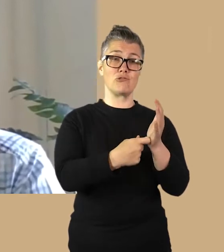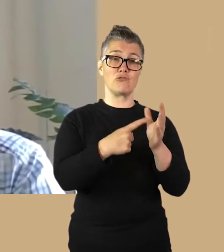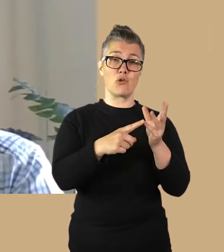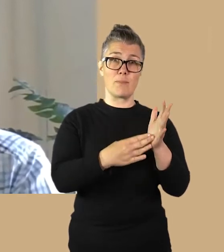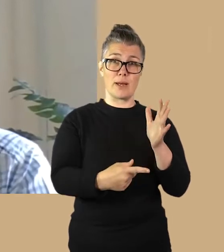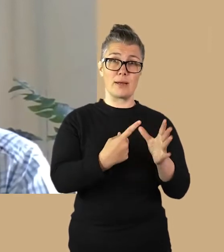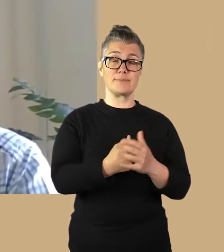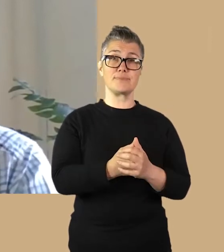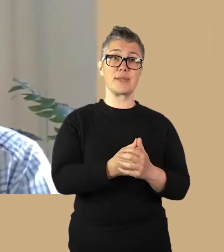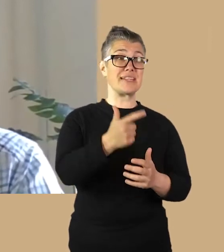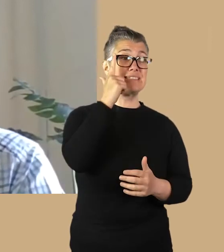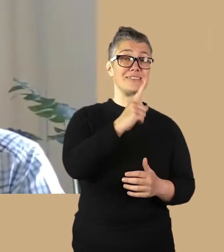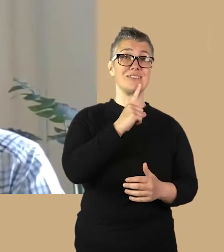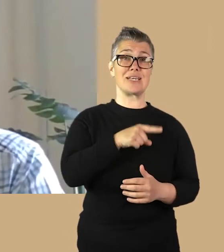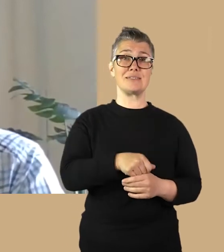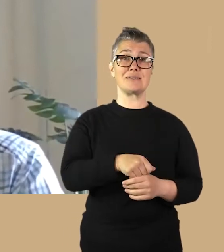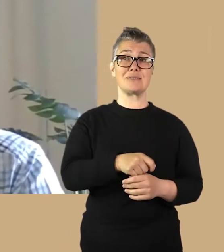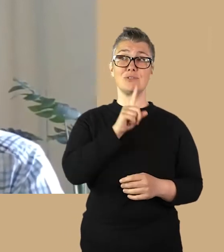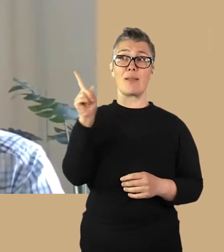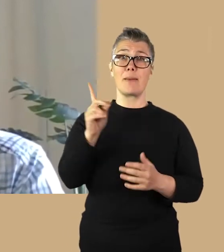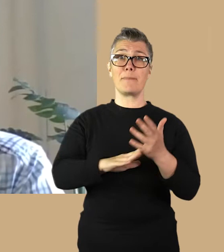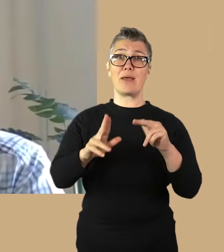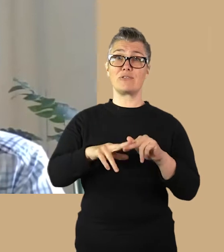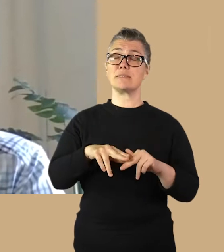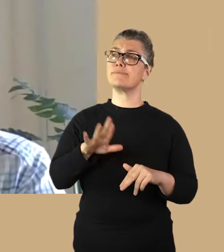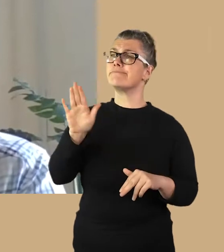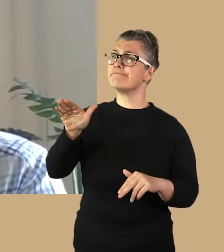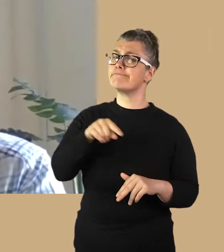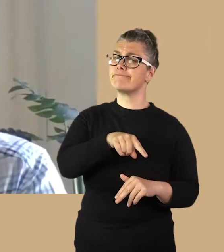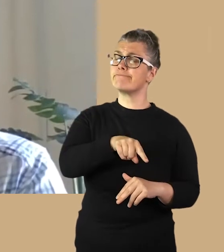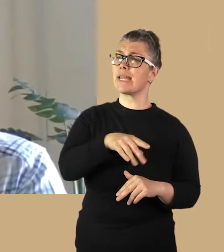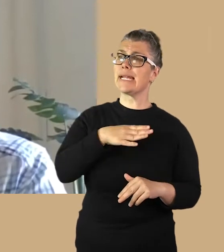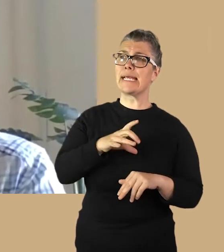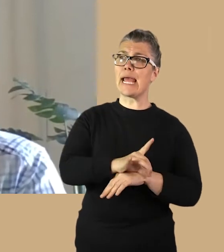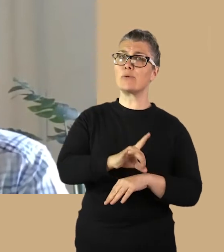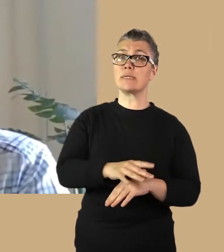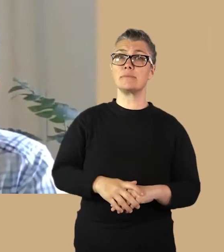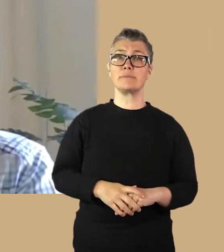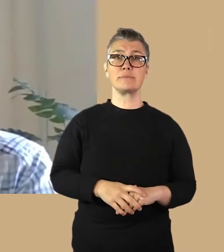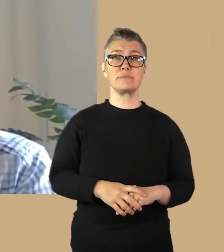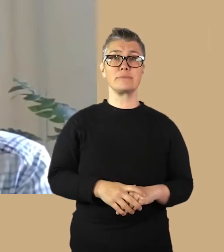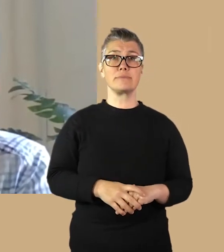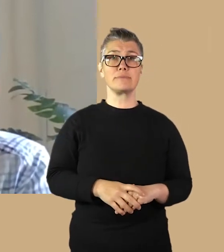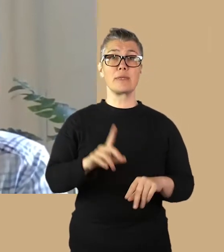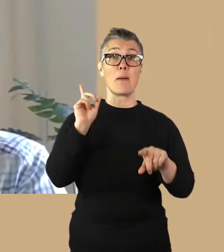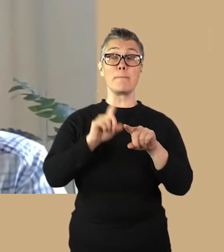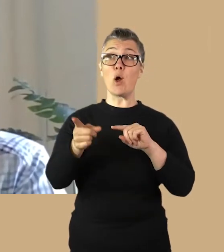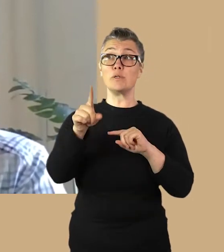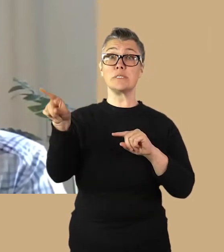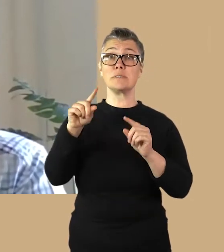school teacher were to say to the student or their parent that your student need counseling, most of them will